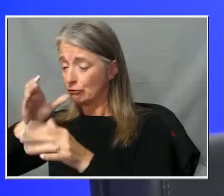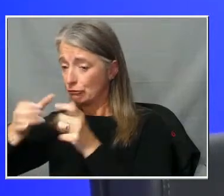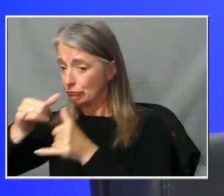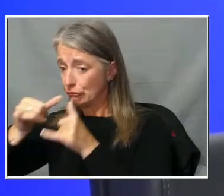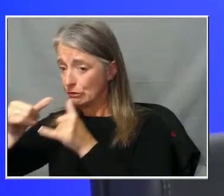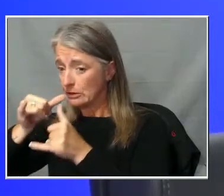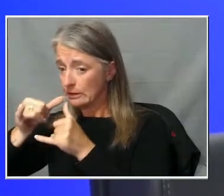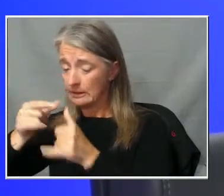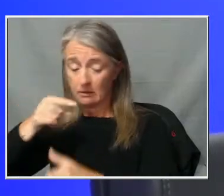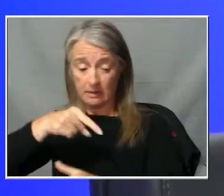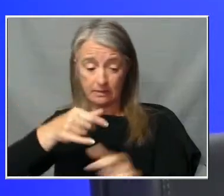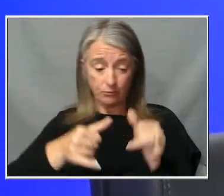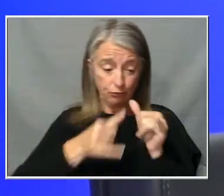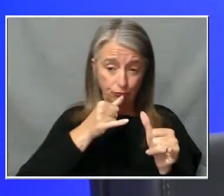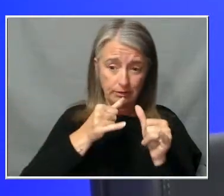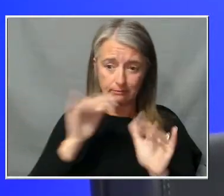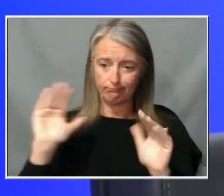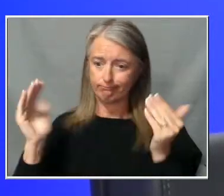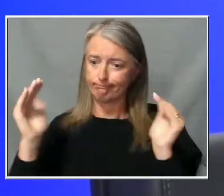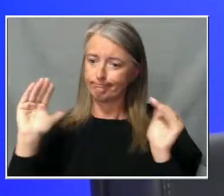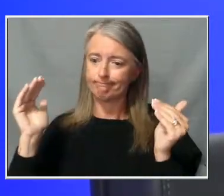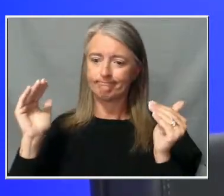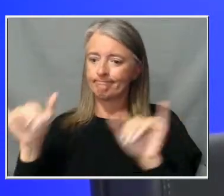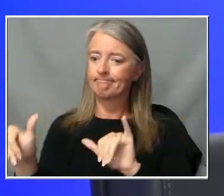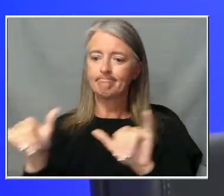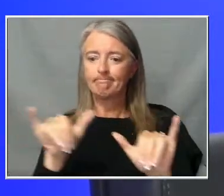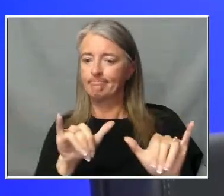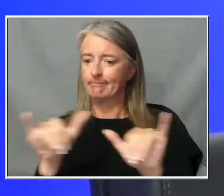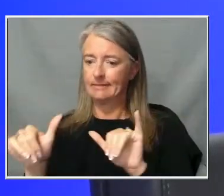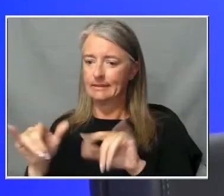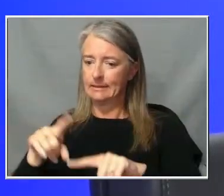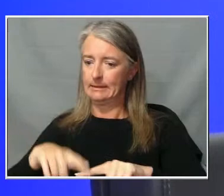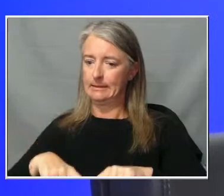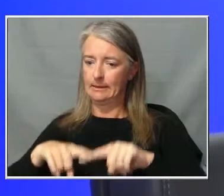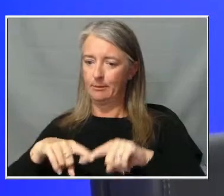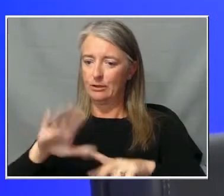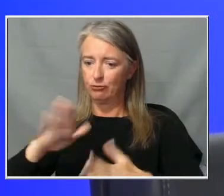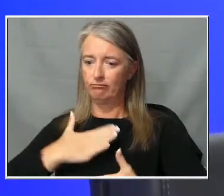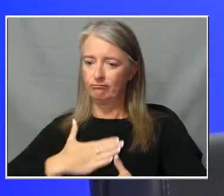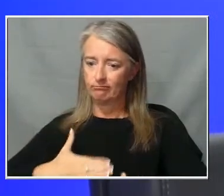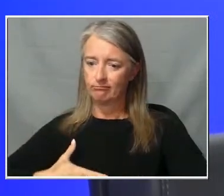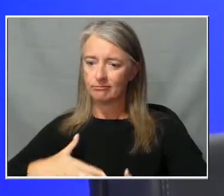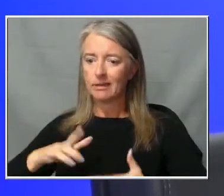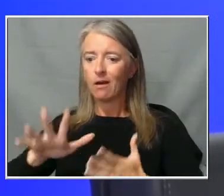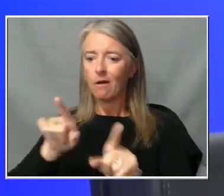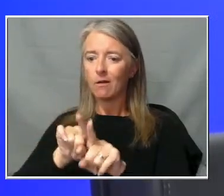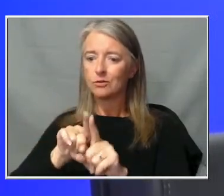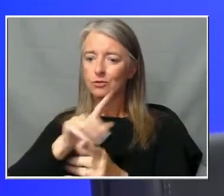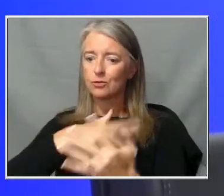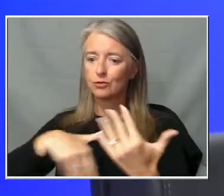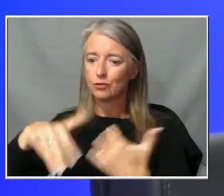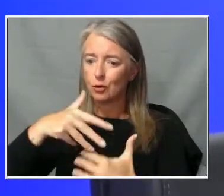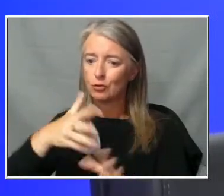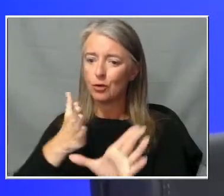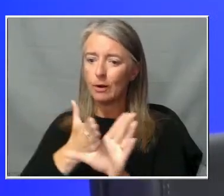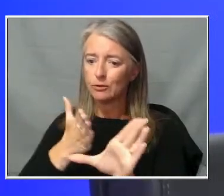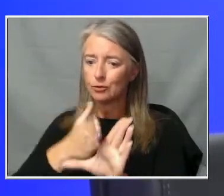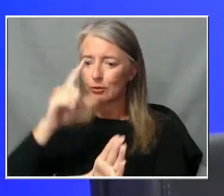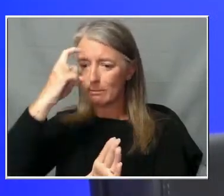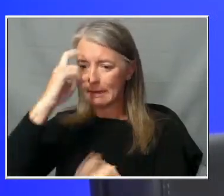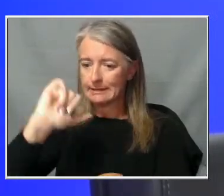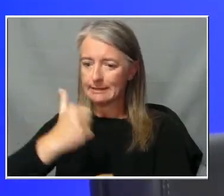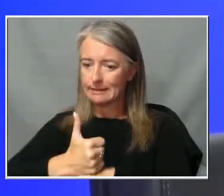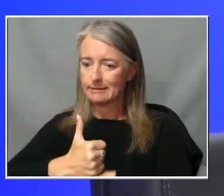how you and your genetic composition is, but also what your social and your whole psychological mindset is. And that's